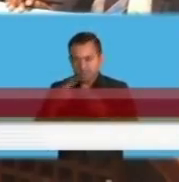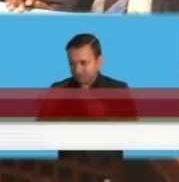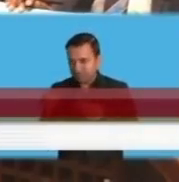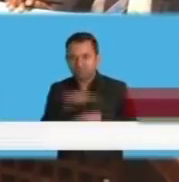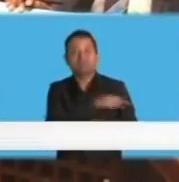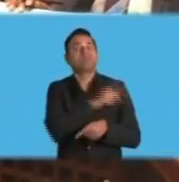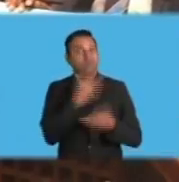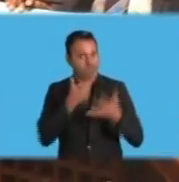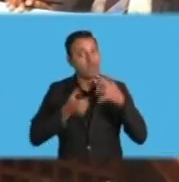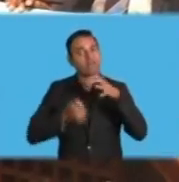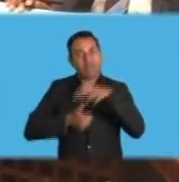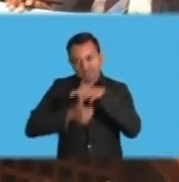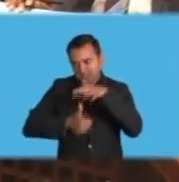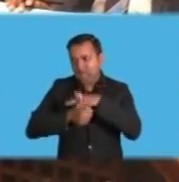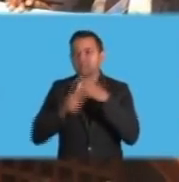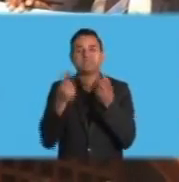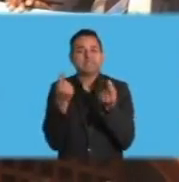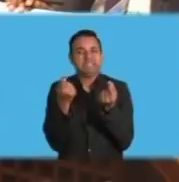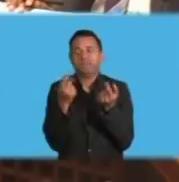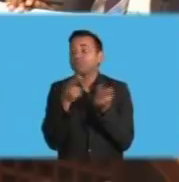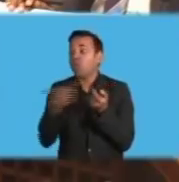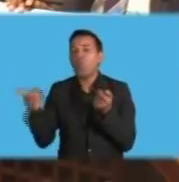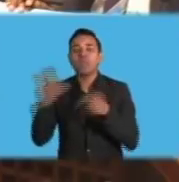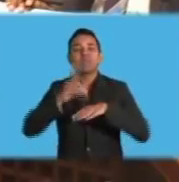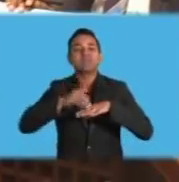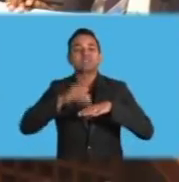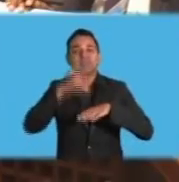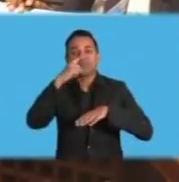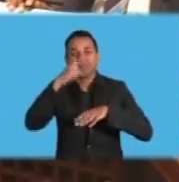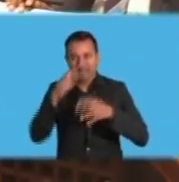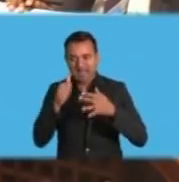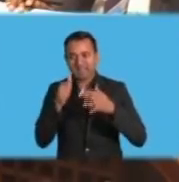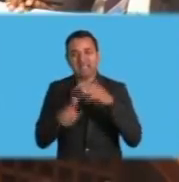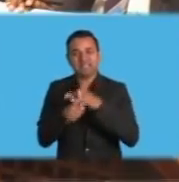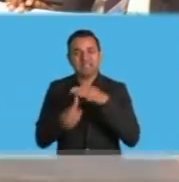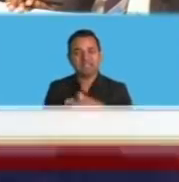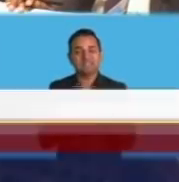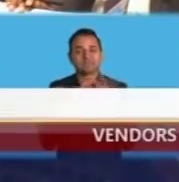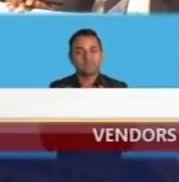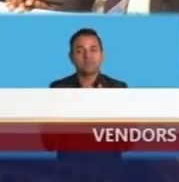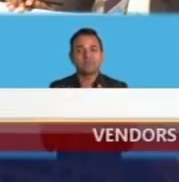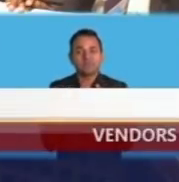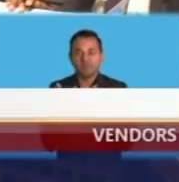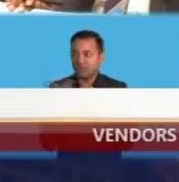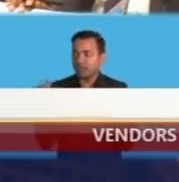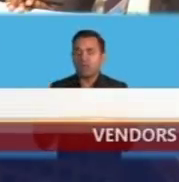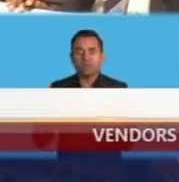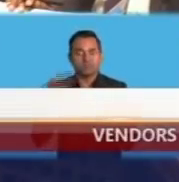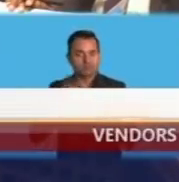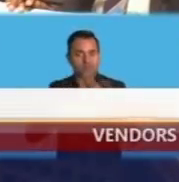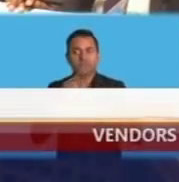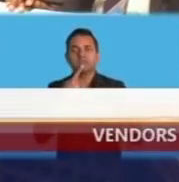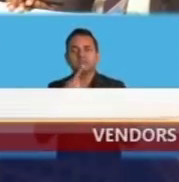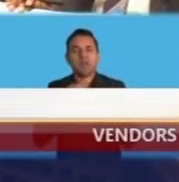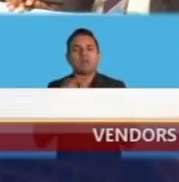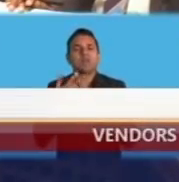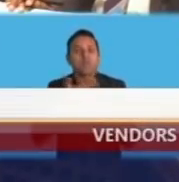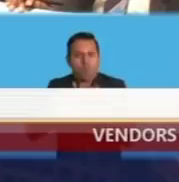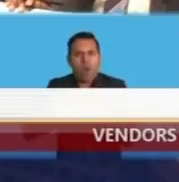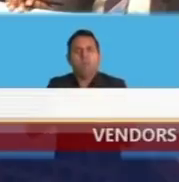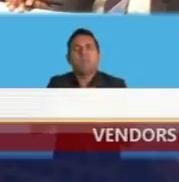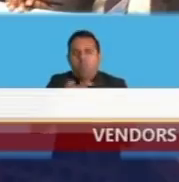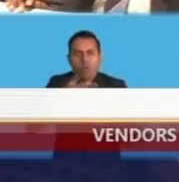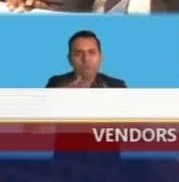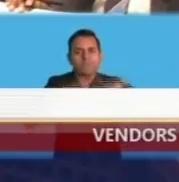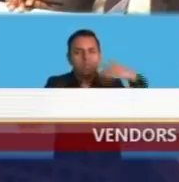that there is more demand for the stores. And I want to inform